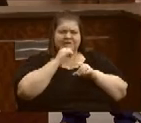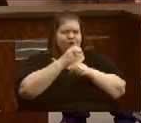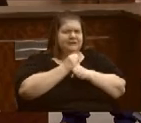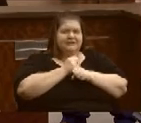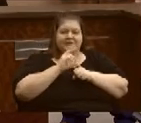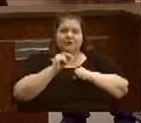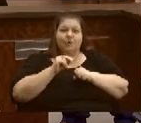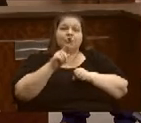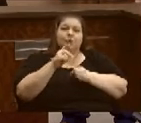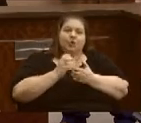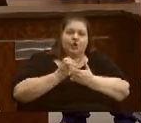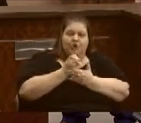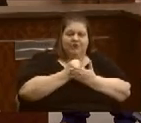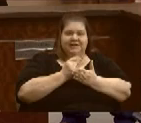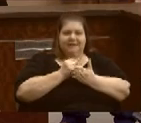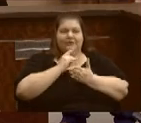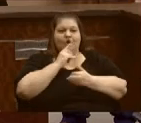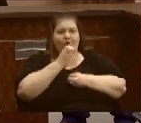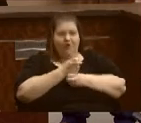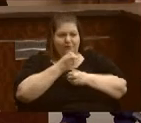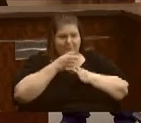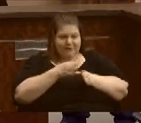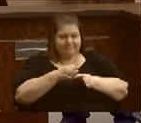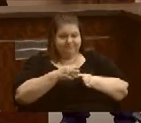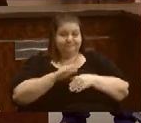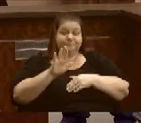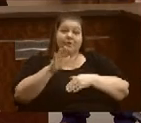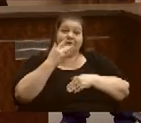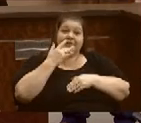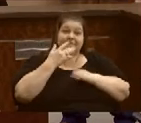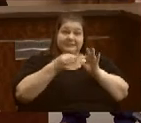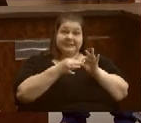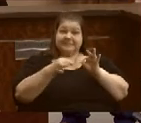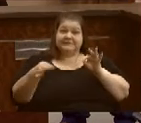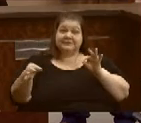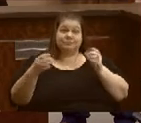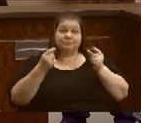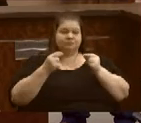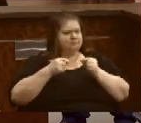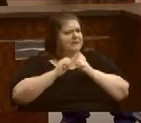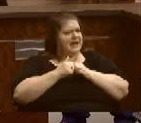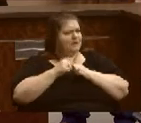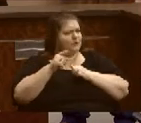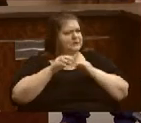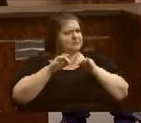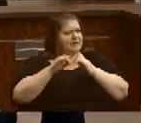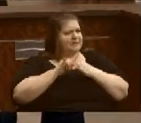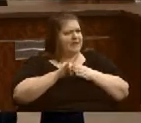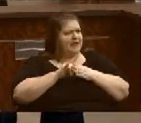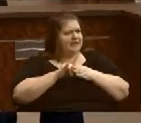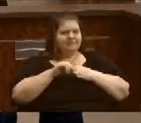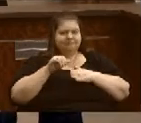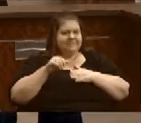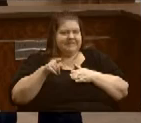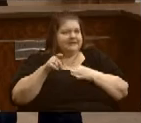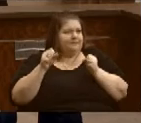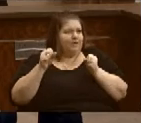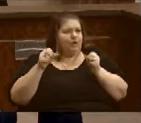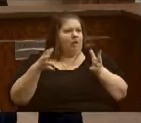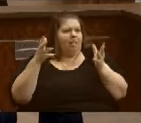way. Your favorite expression was, how do you explain that? It's like a miracle.